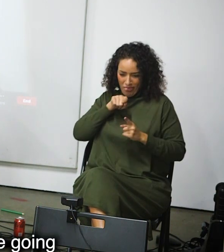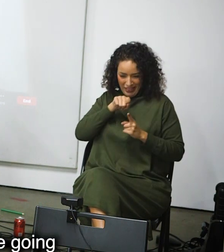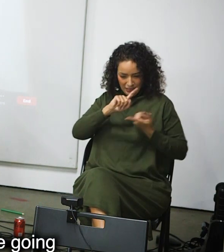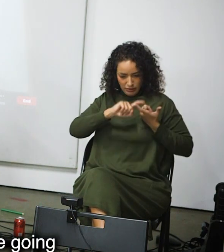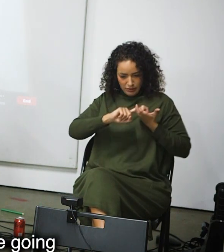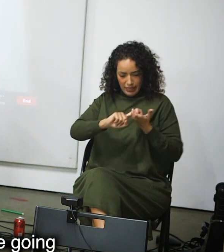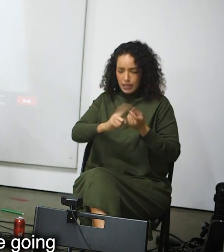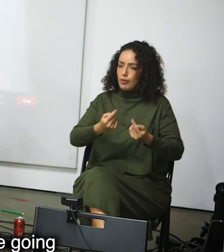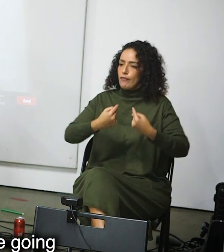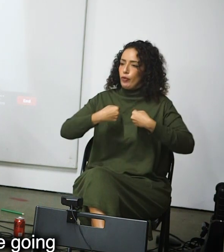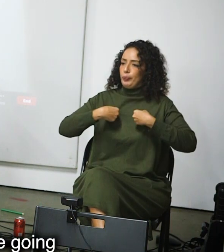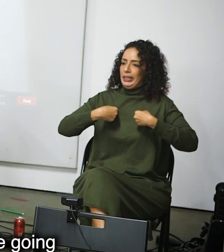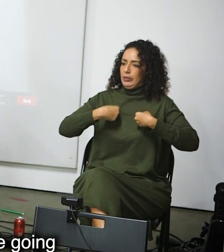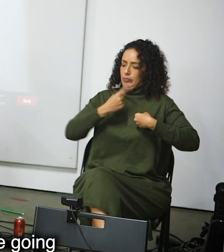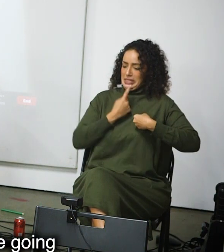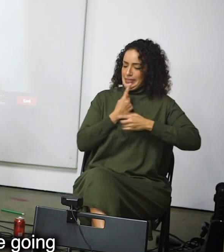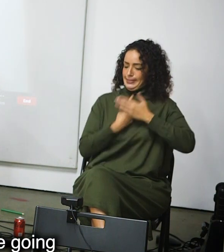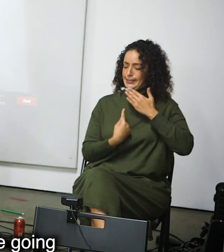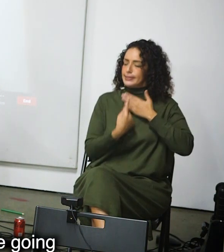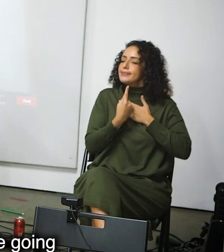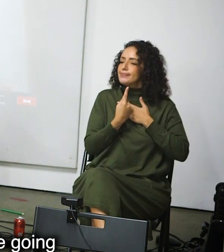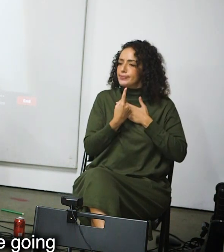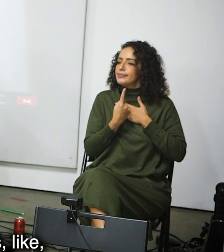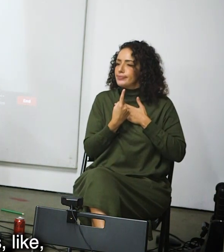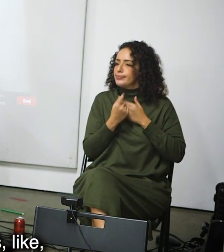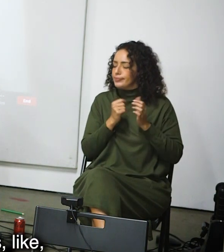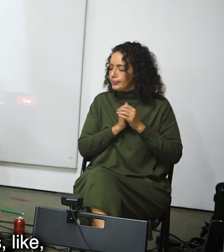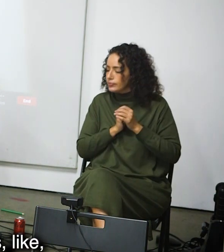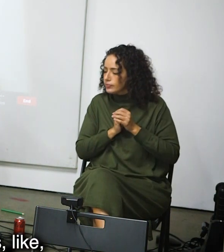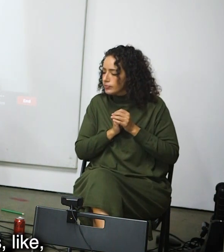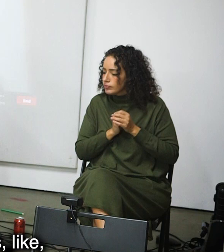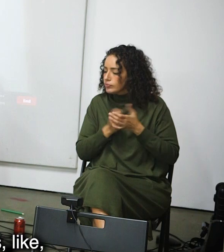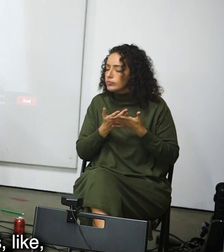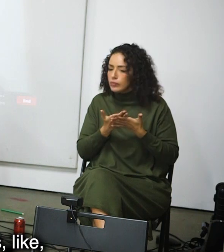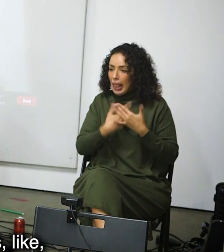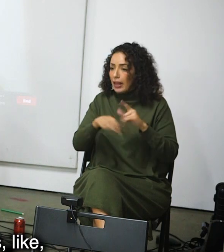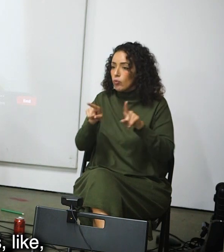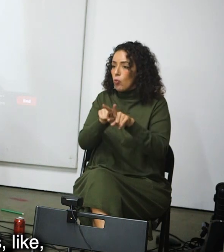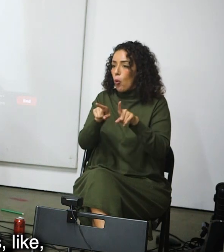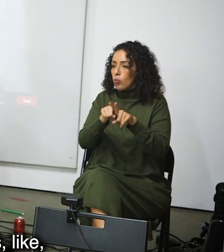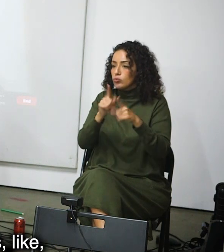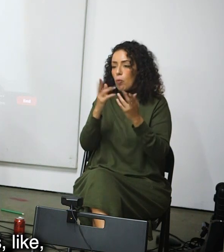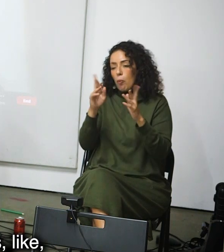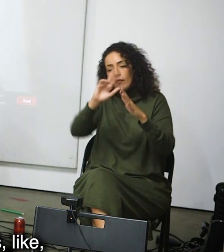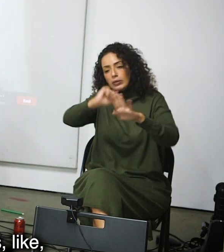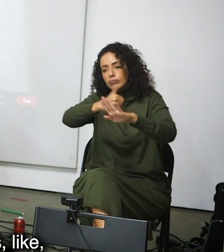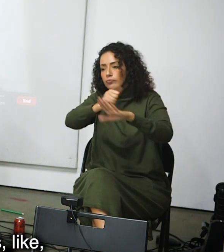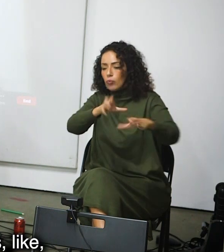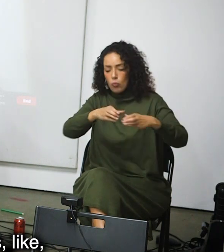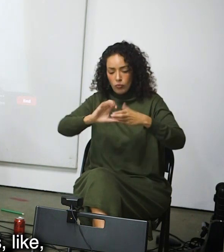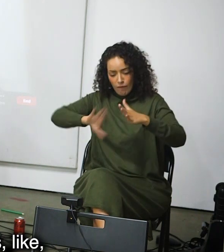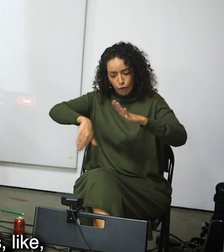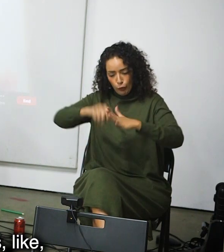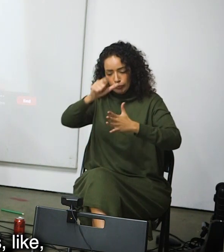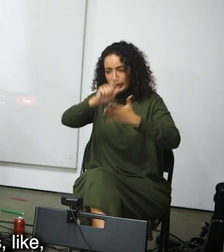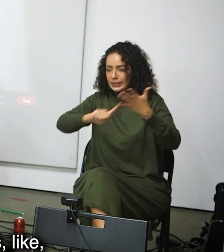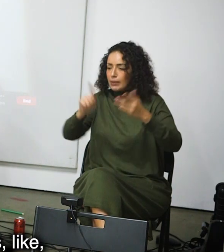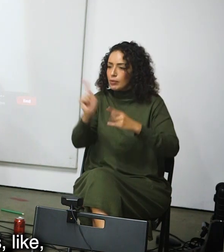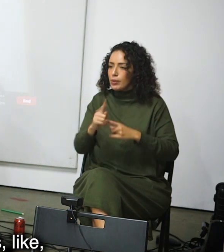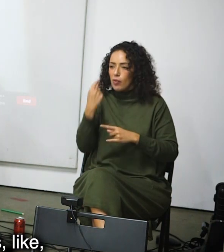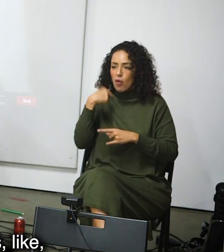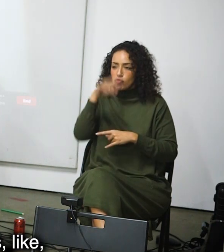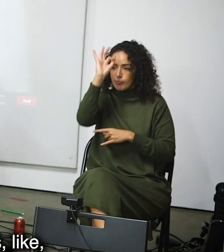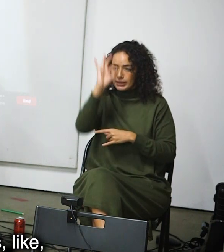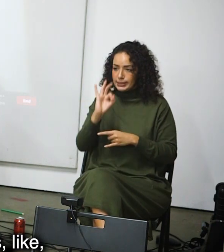as you get more, like, we're going to be an organization that's going to be entirely made up of disabled people. And so it is like, that's